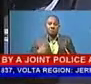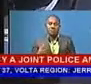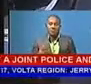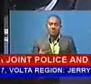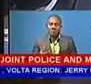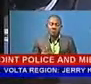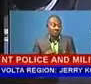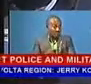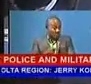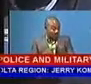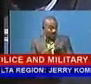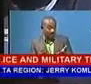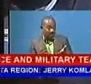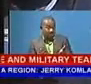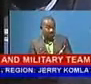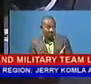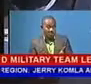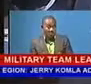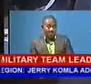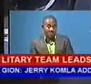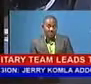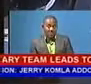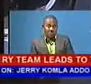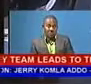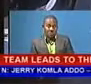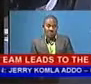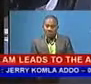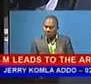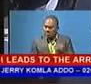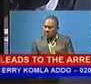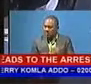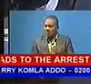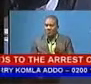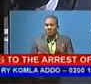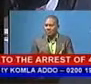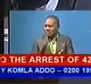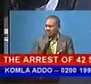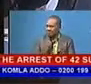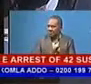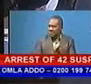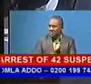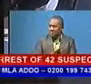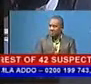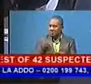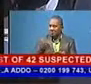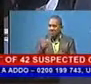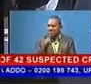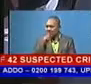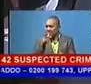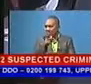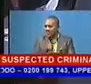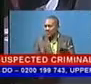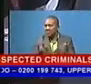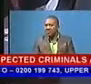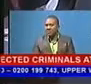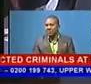which the request was made was to match counterpart. Additional information has been provided on this, which is not part of that,